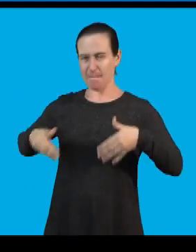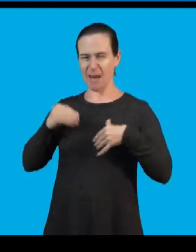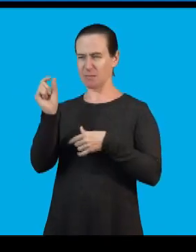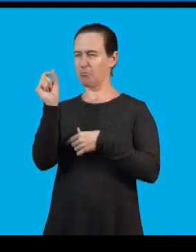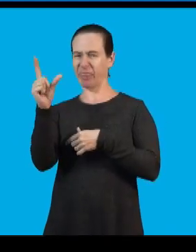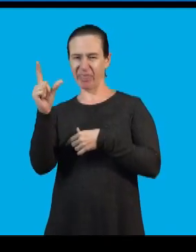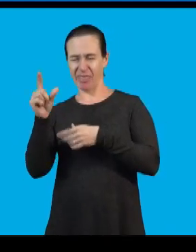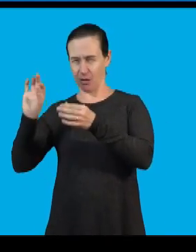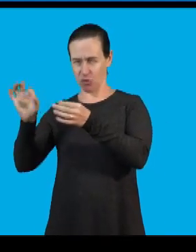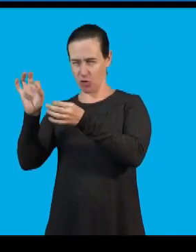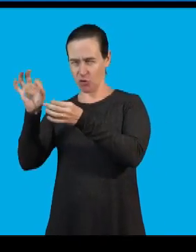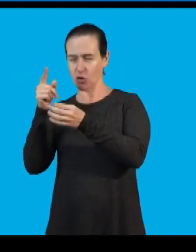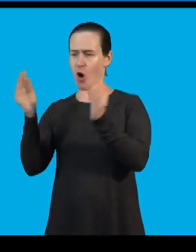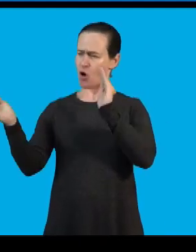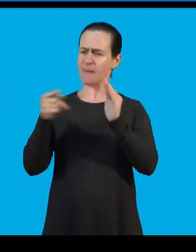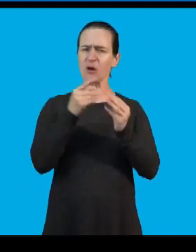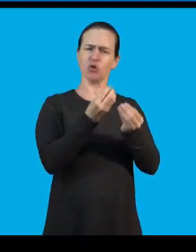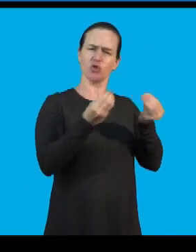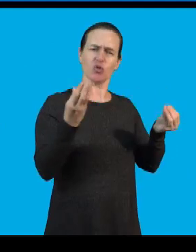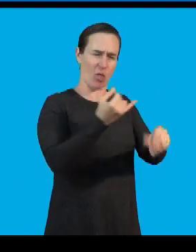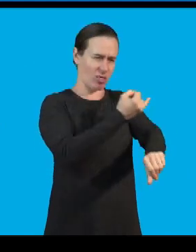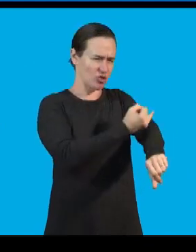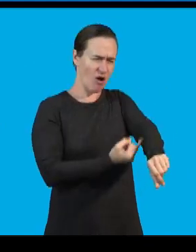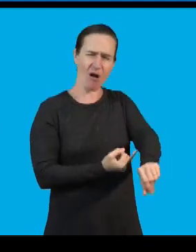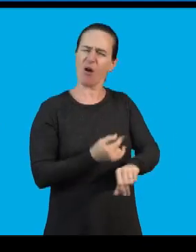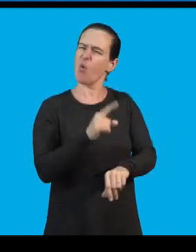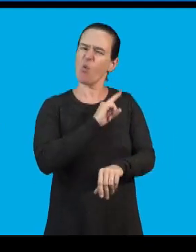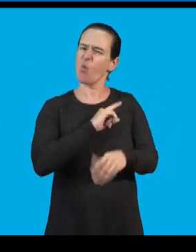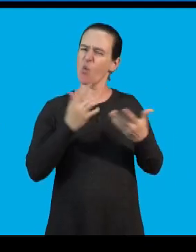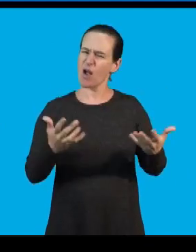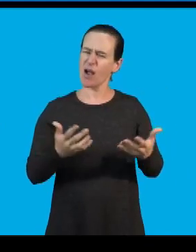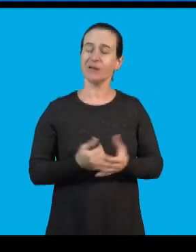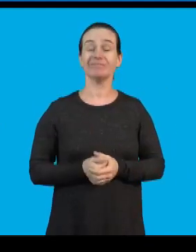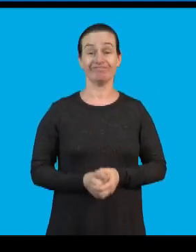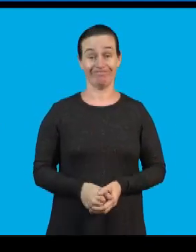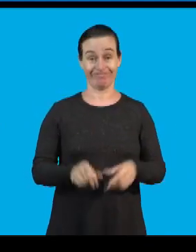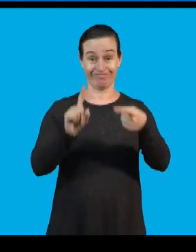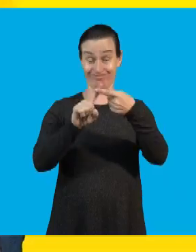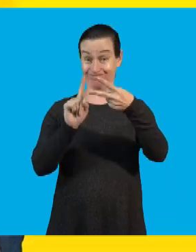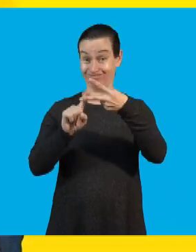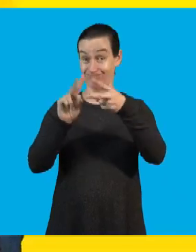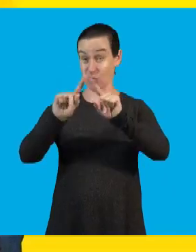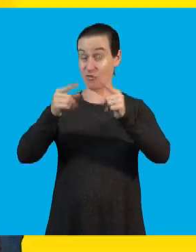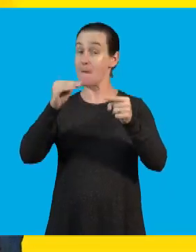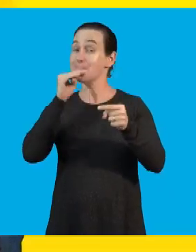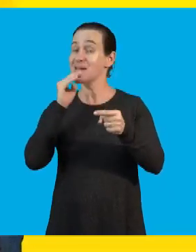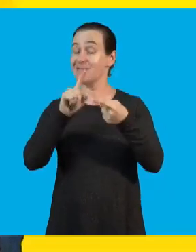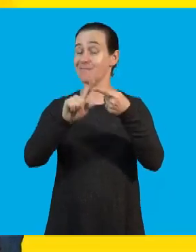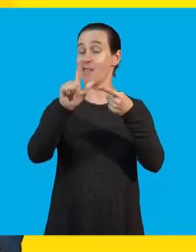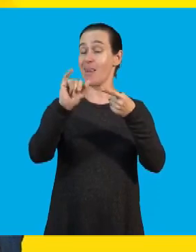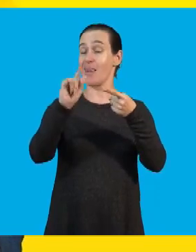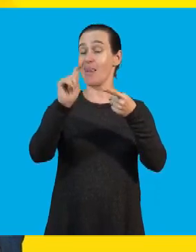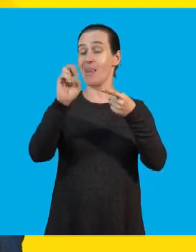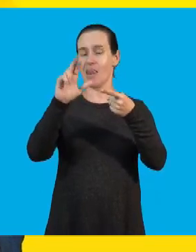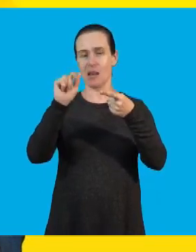to children who carry scars. Now remember when we addressed this, we said it is looking at literal as well as